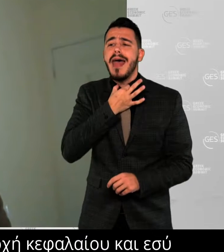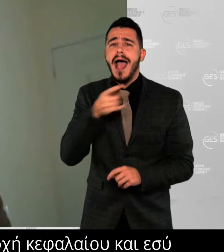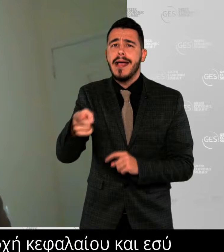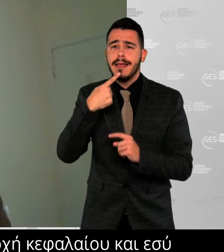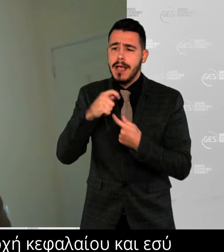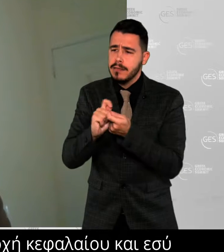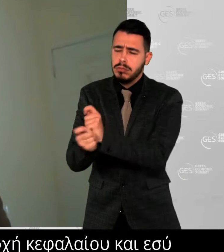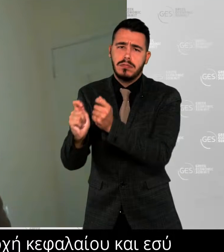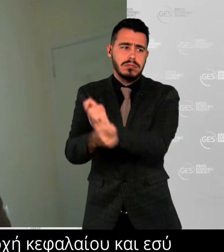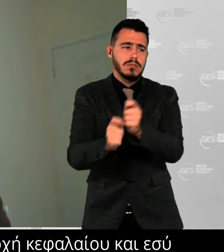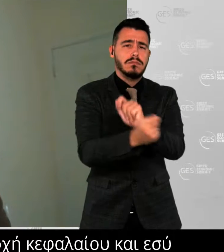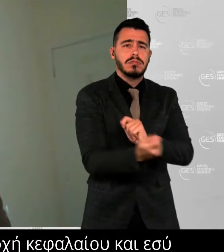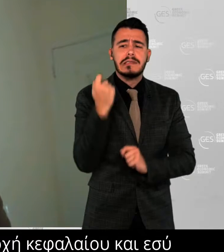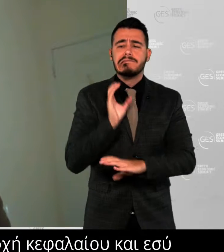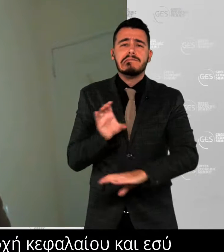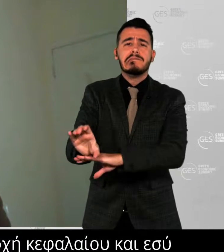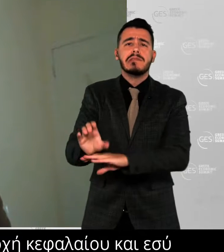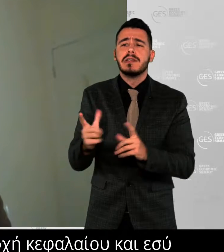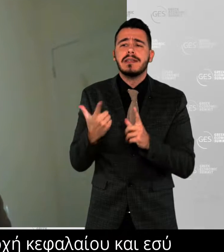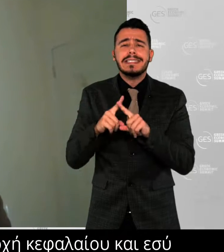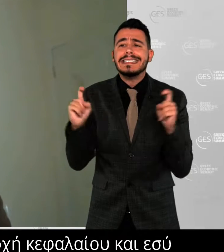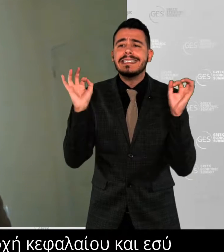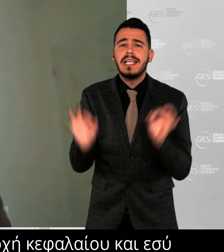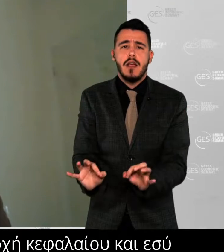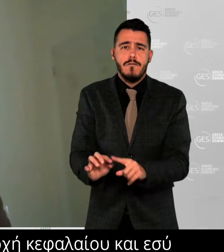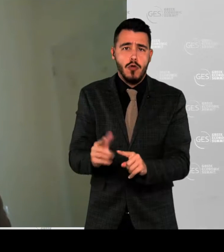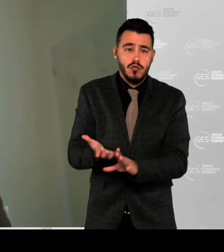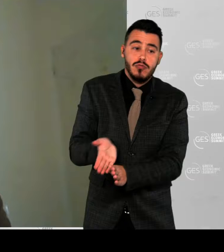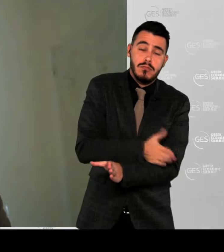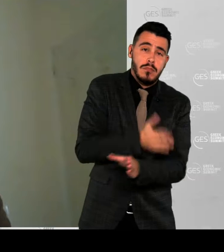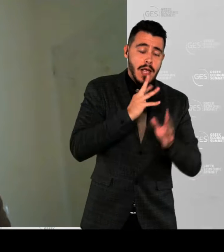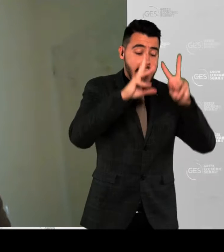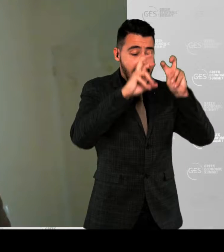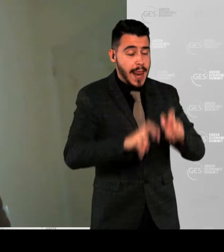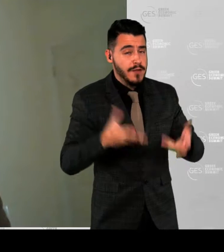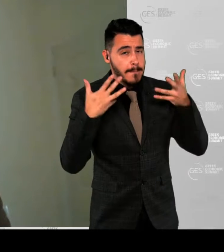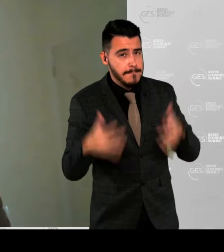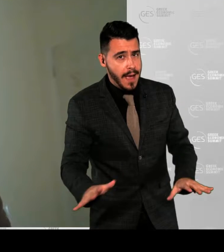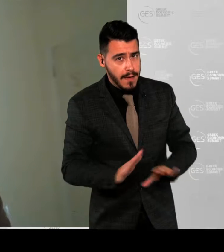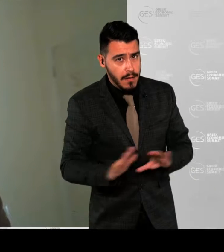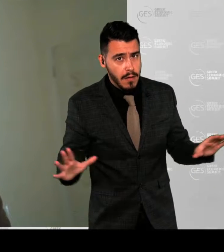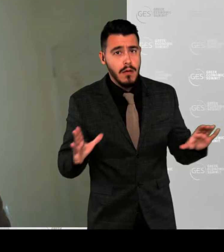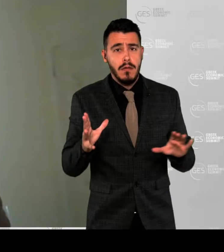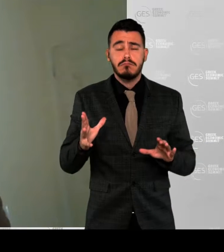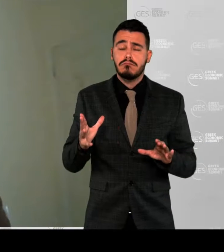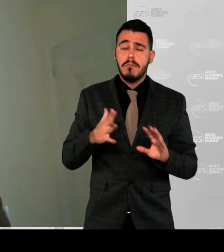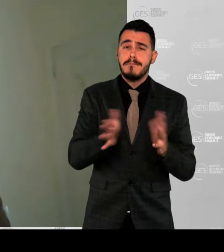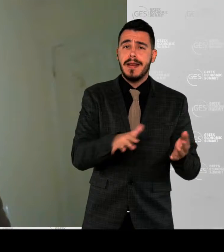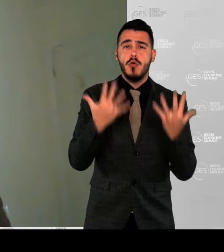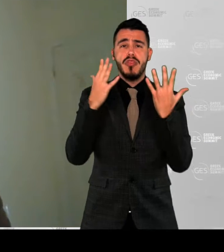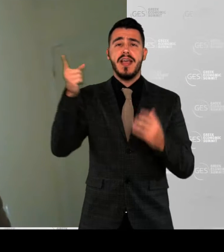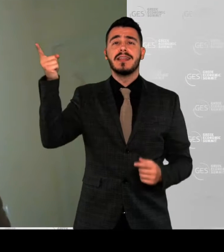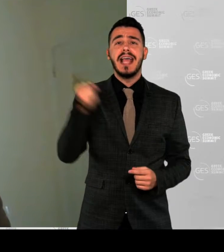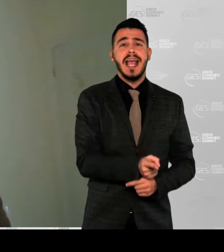the availability of capital, and particularly in many of our footprint markets, as little as 10% of the capital needed to support a sustainable